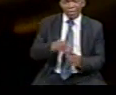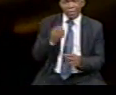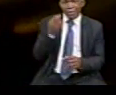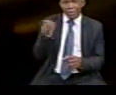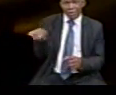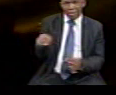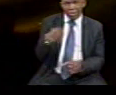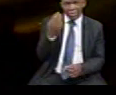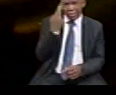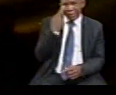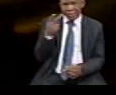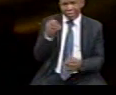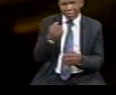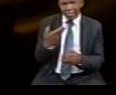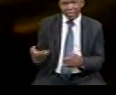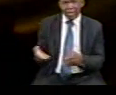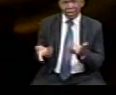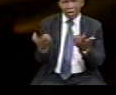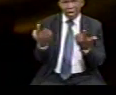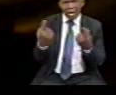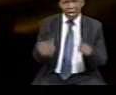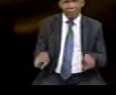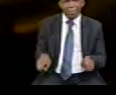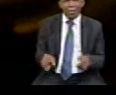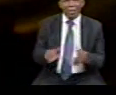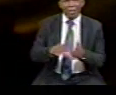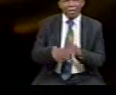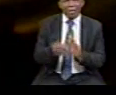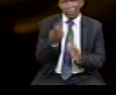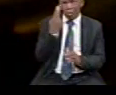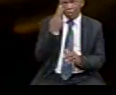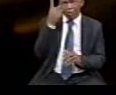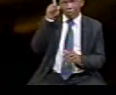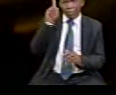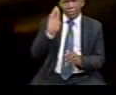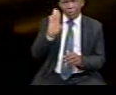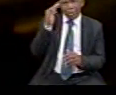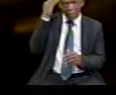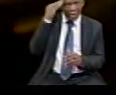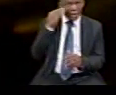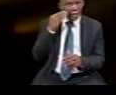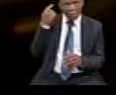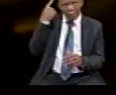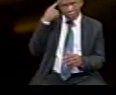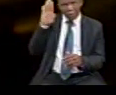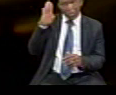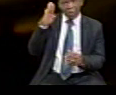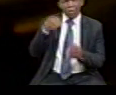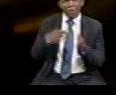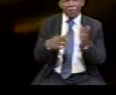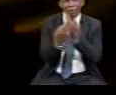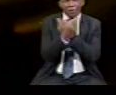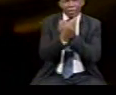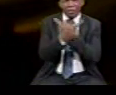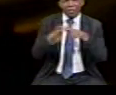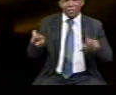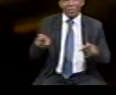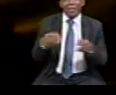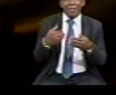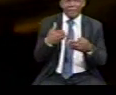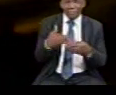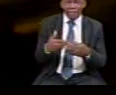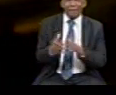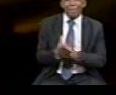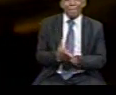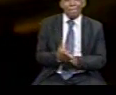then look up, not look down, and lift up your heads, for your redemption draweth near. Verse